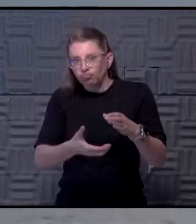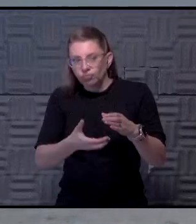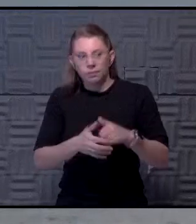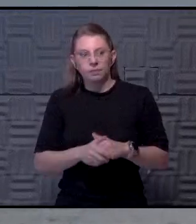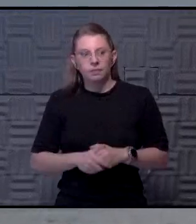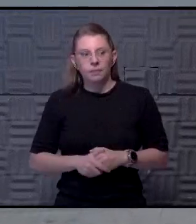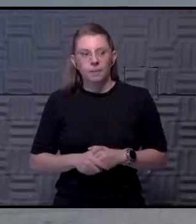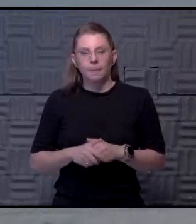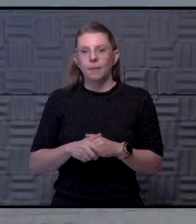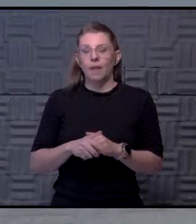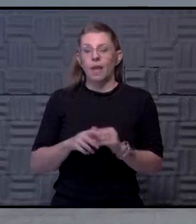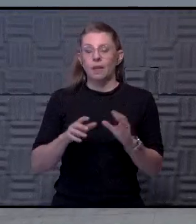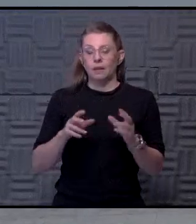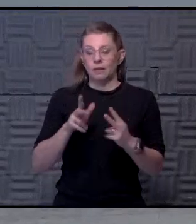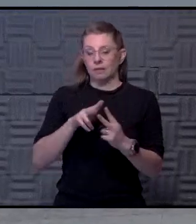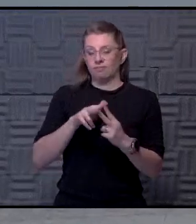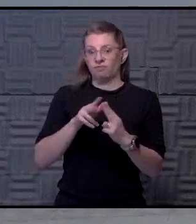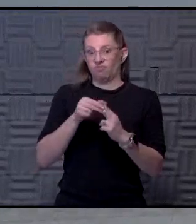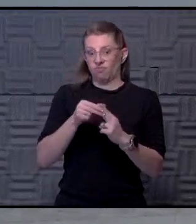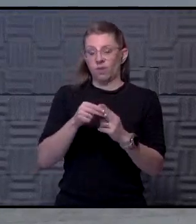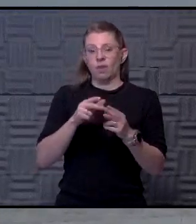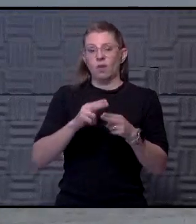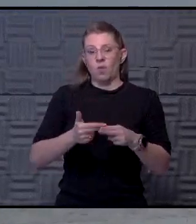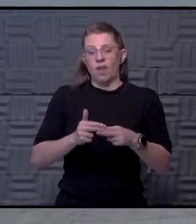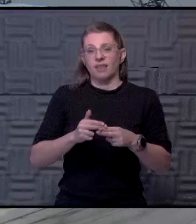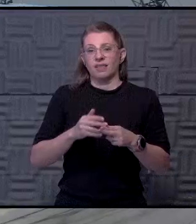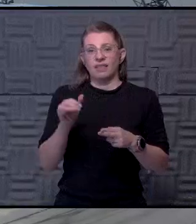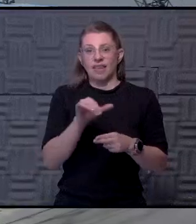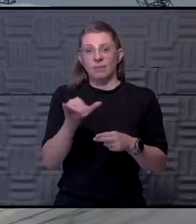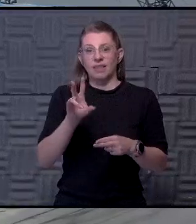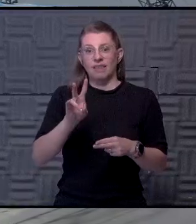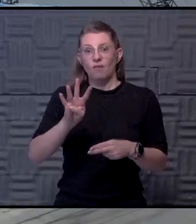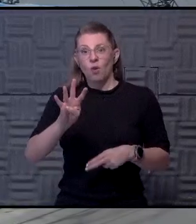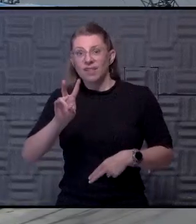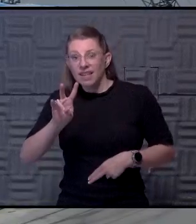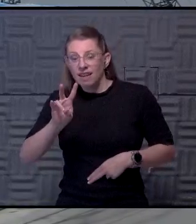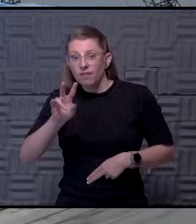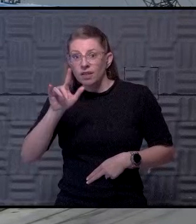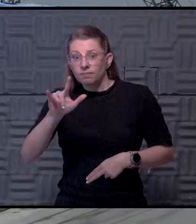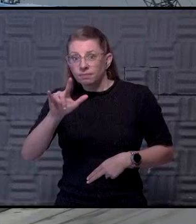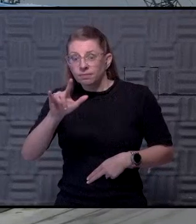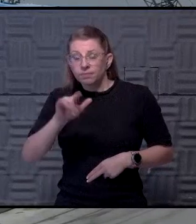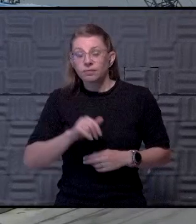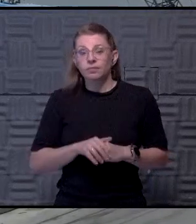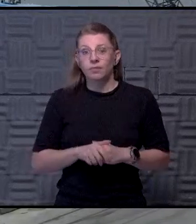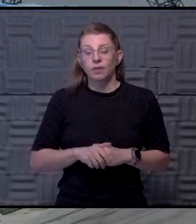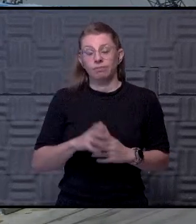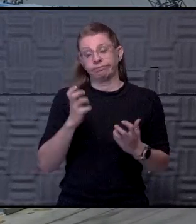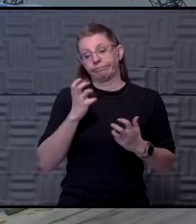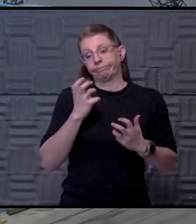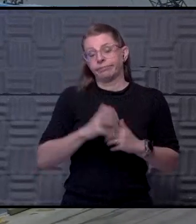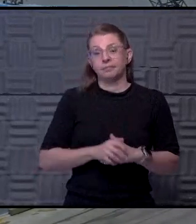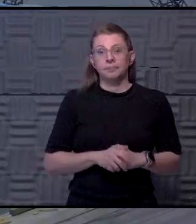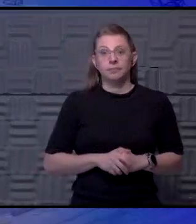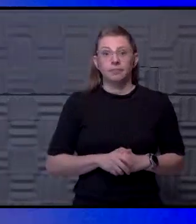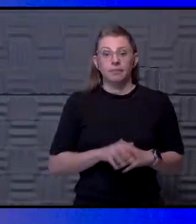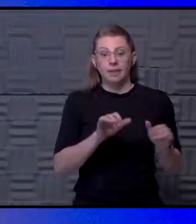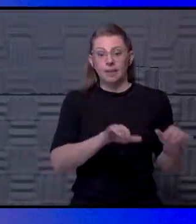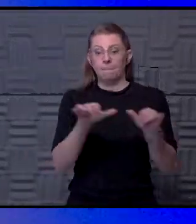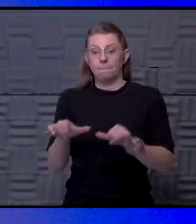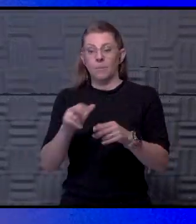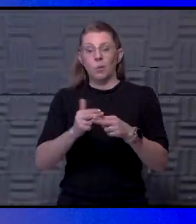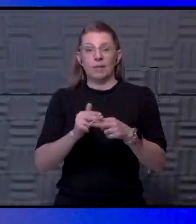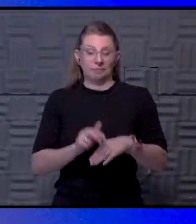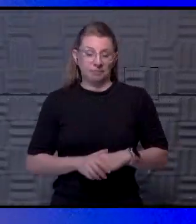weighs, like the weight of a 747. So it's really impressive. Wait, the weight of a 747. Wow. So so the